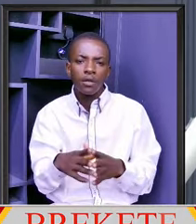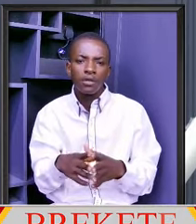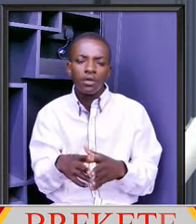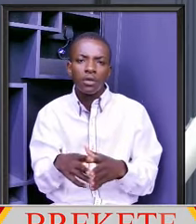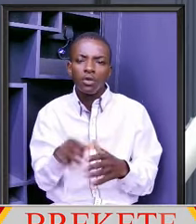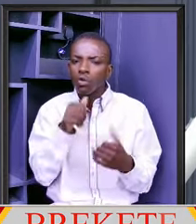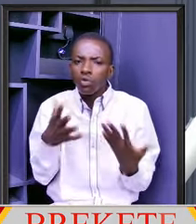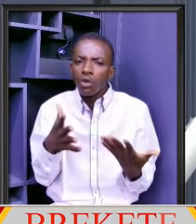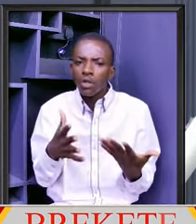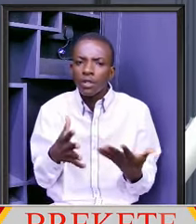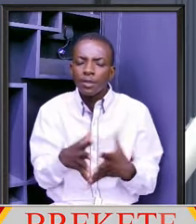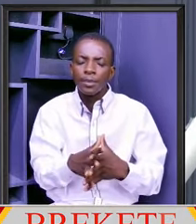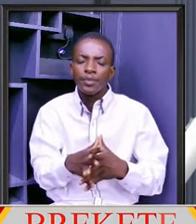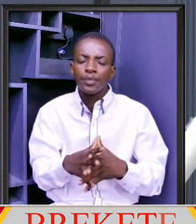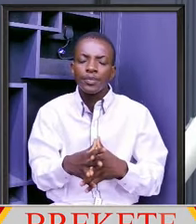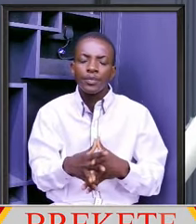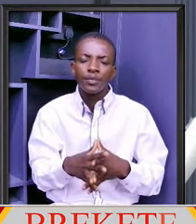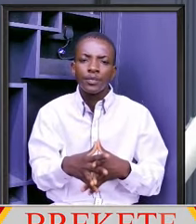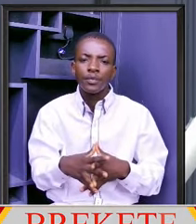No, nothing.